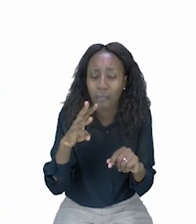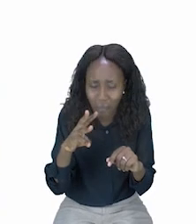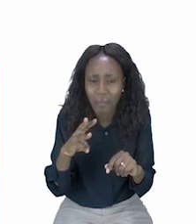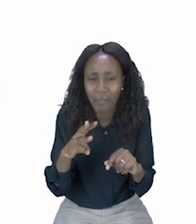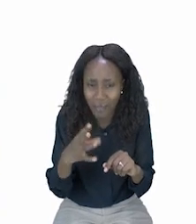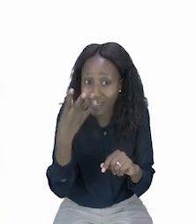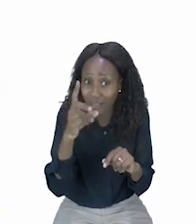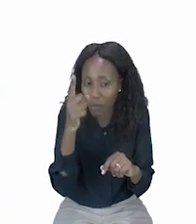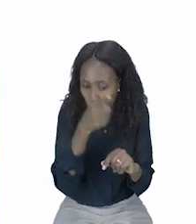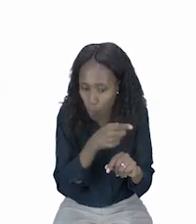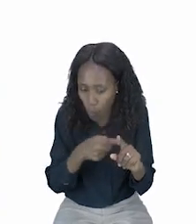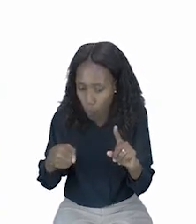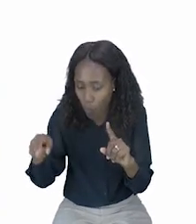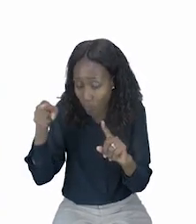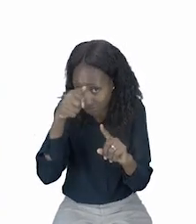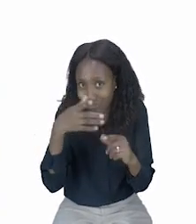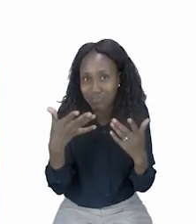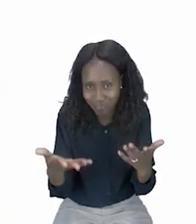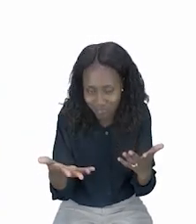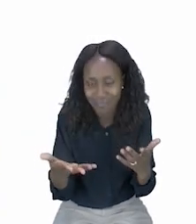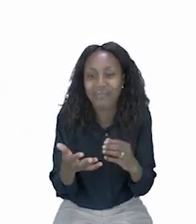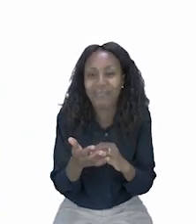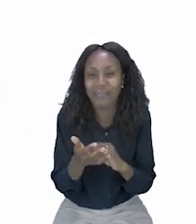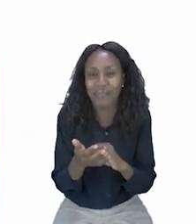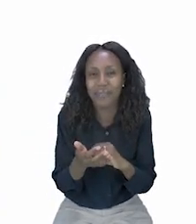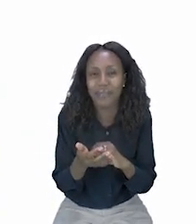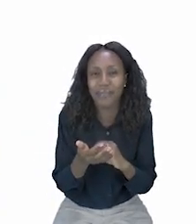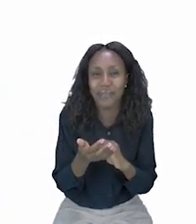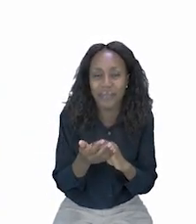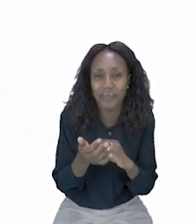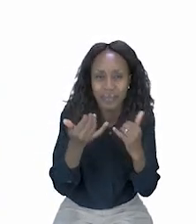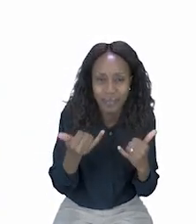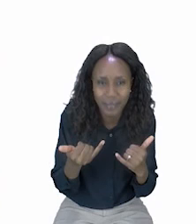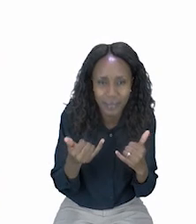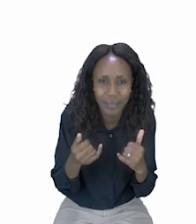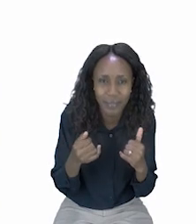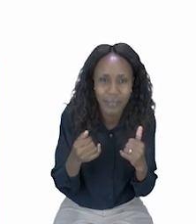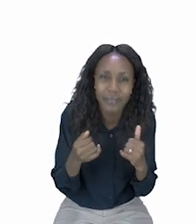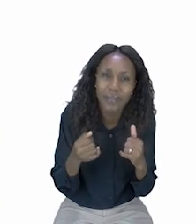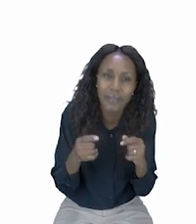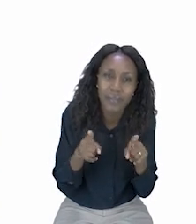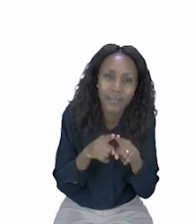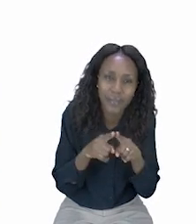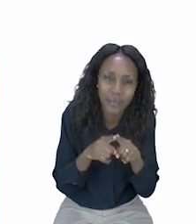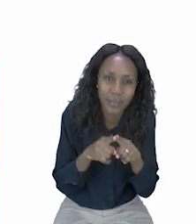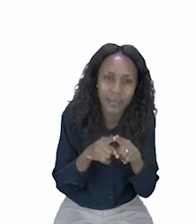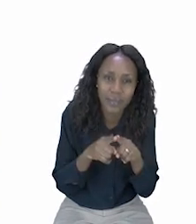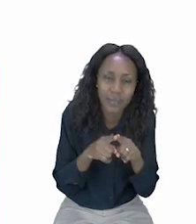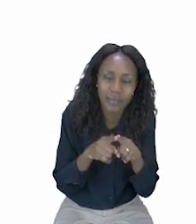are 6 sides on a hexagon. Now the same with